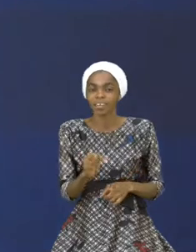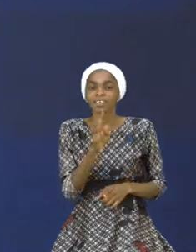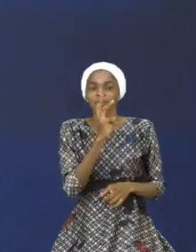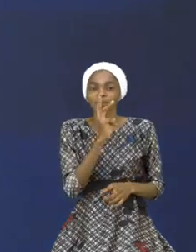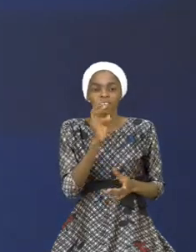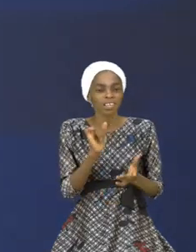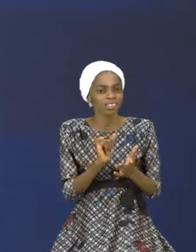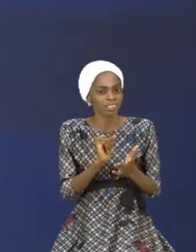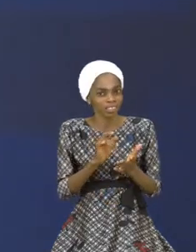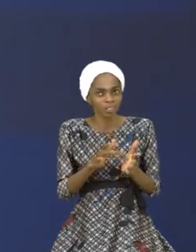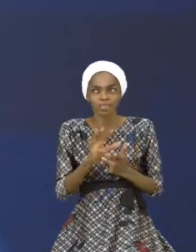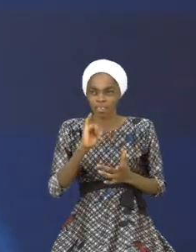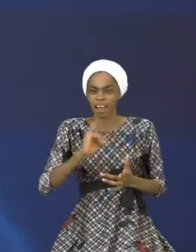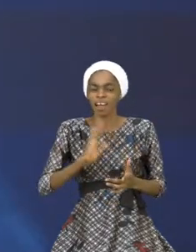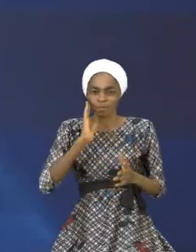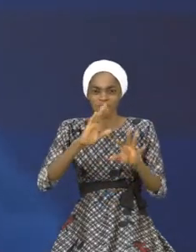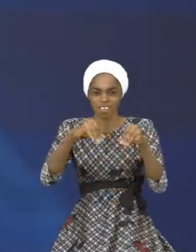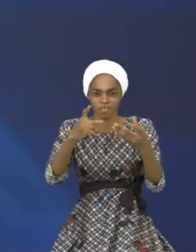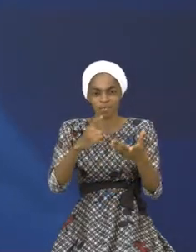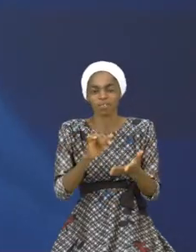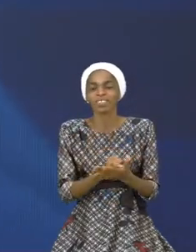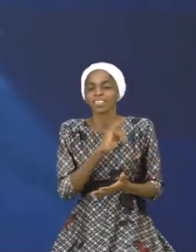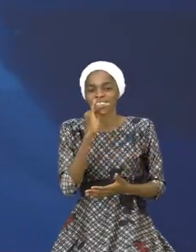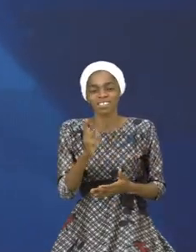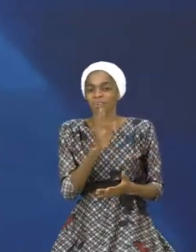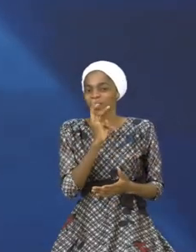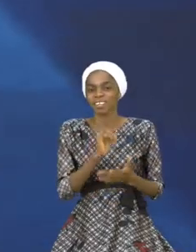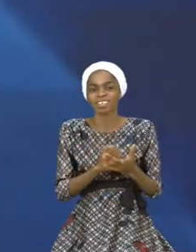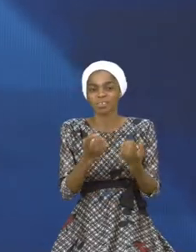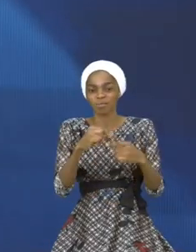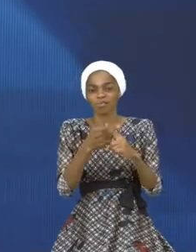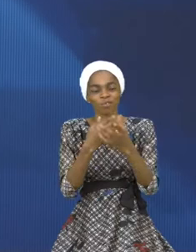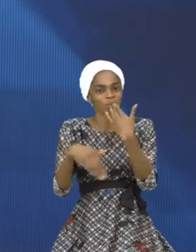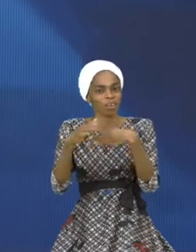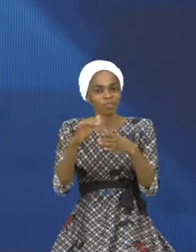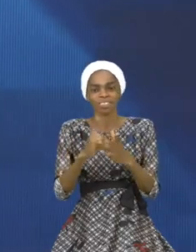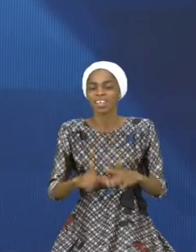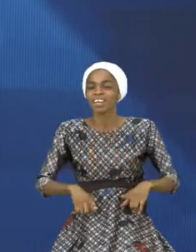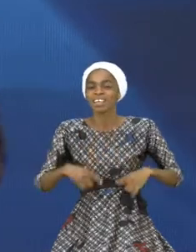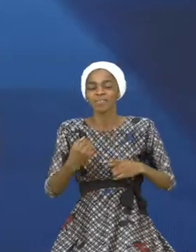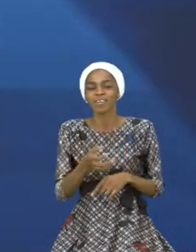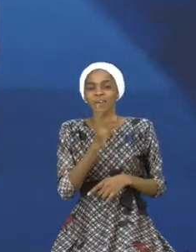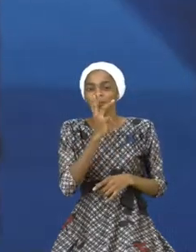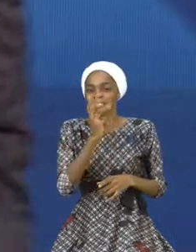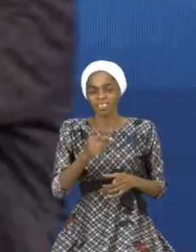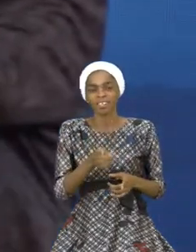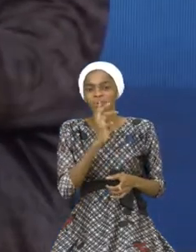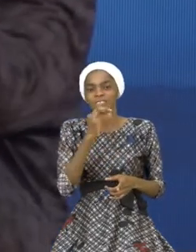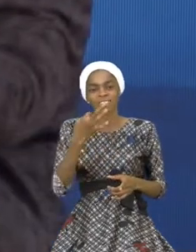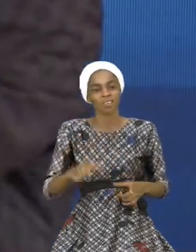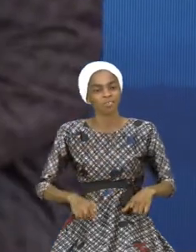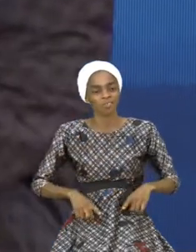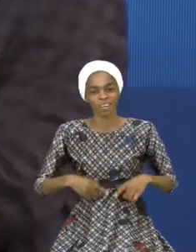will give you that's the water coming up from heaven that's the living water the water of life the